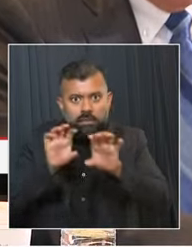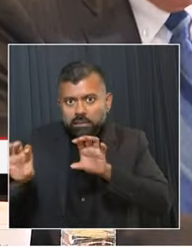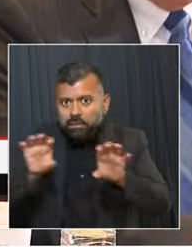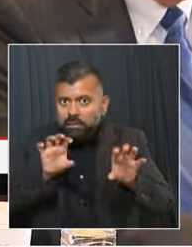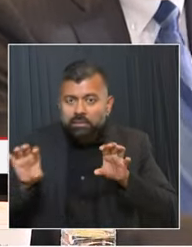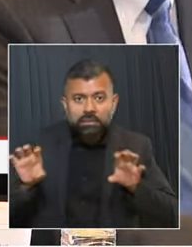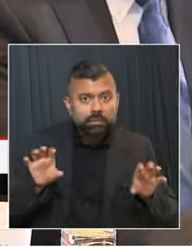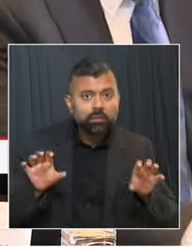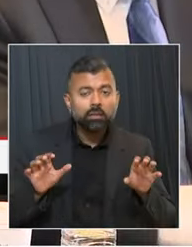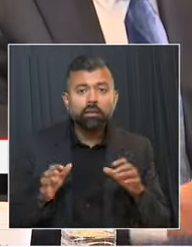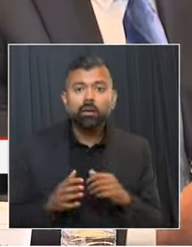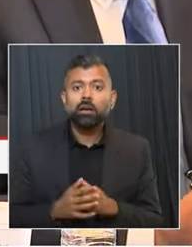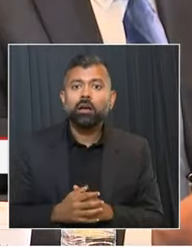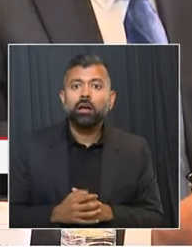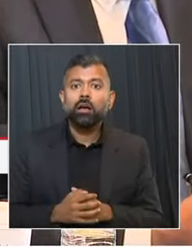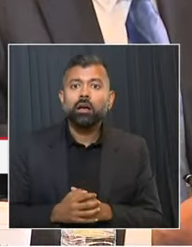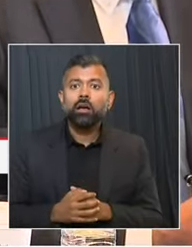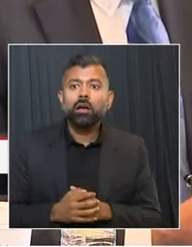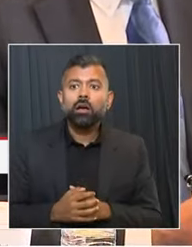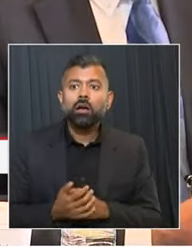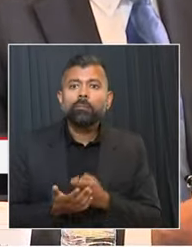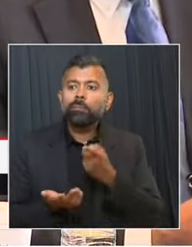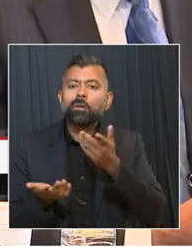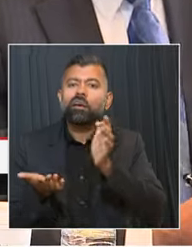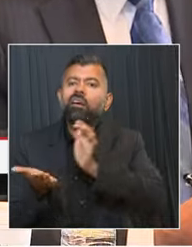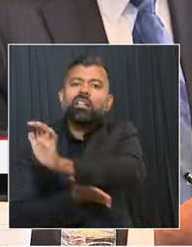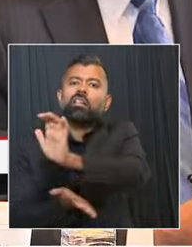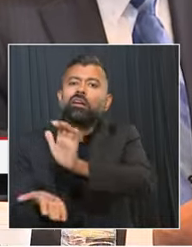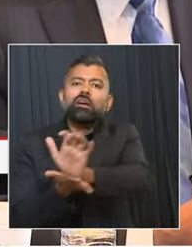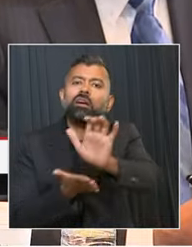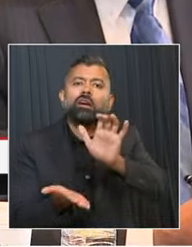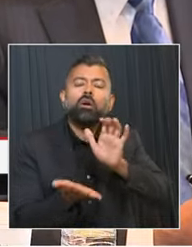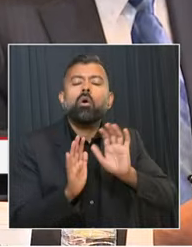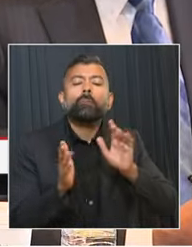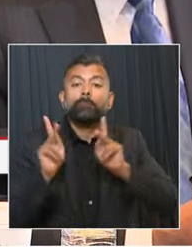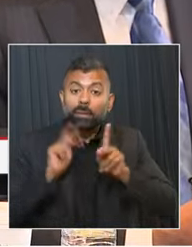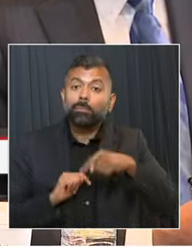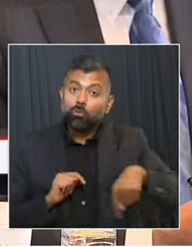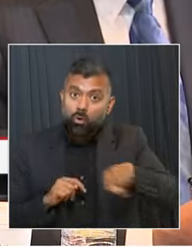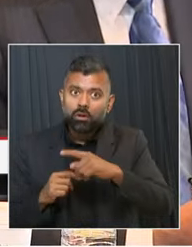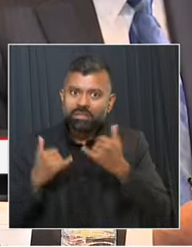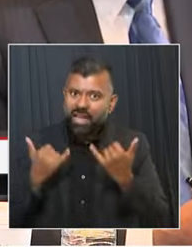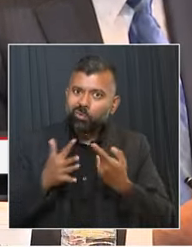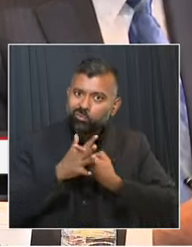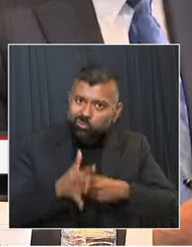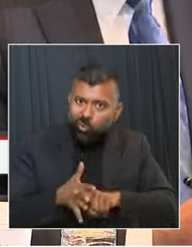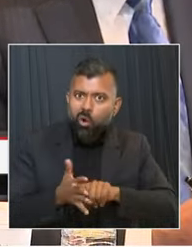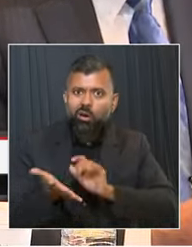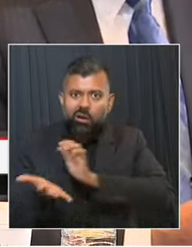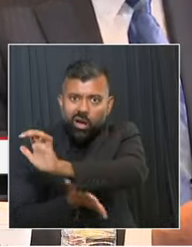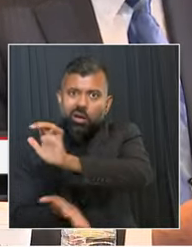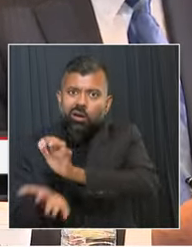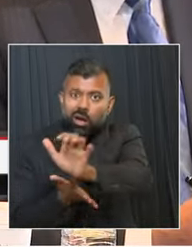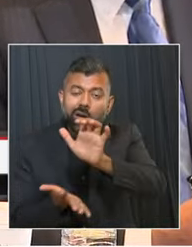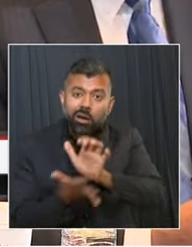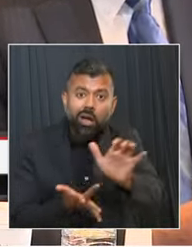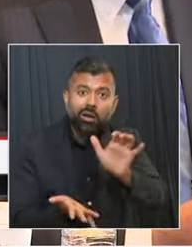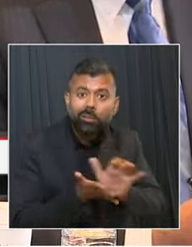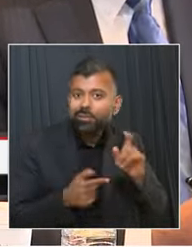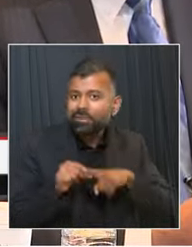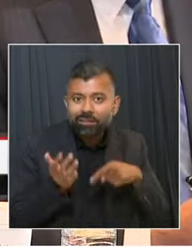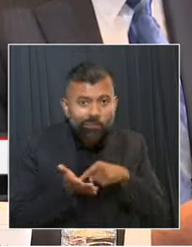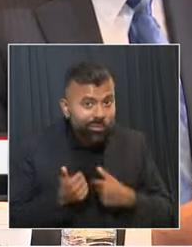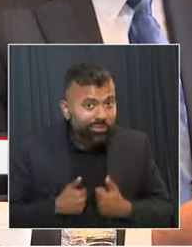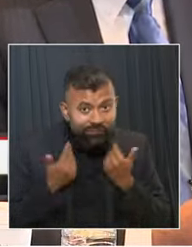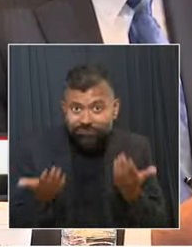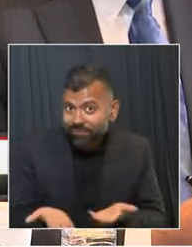doesn't push out people with the lowest incomes. Now, we all have to make some hard decisions and some compromises, but we've got to be really clear that we can't repeat